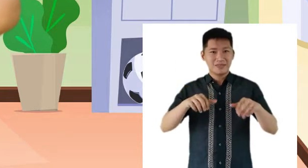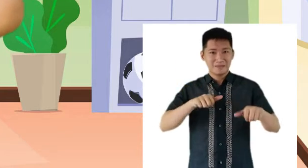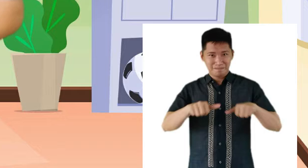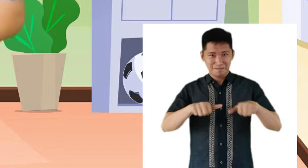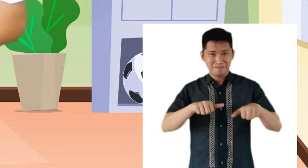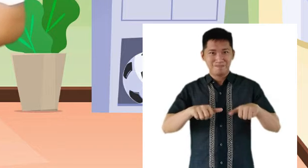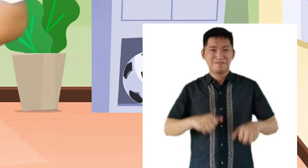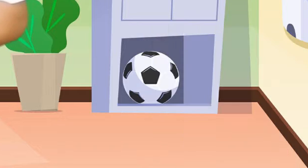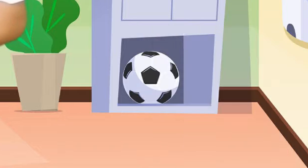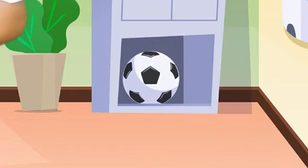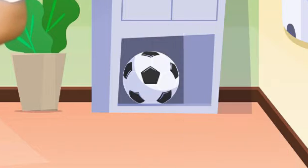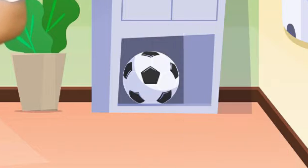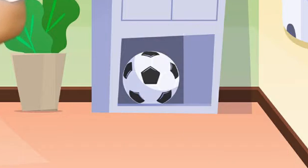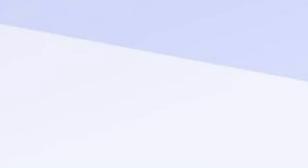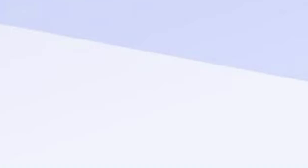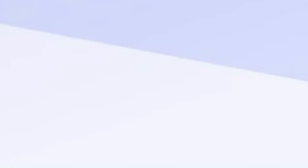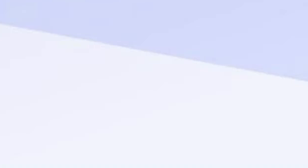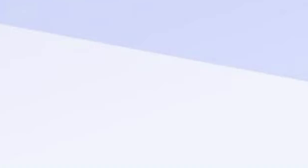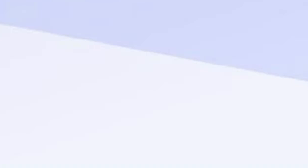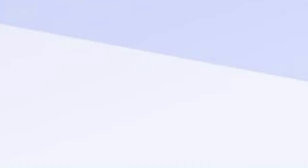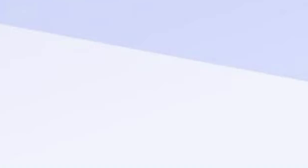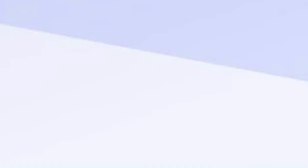move on to our activity.